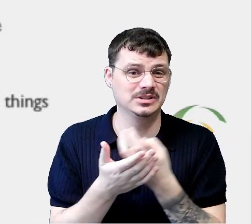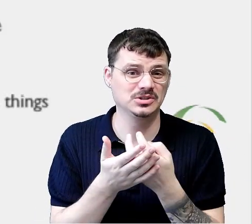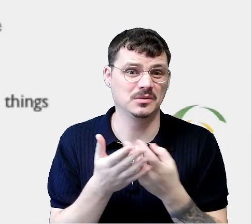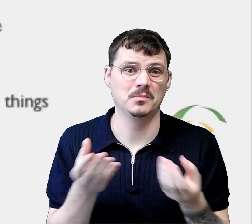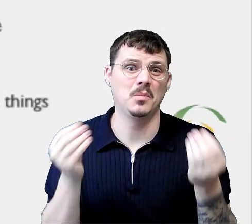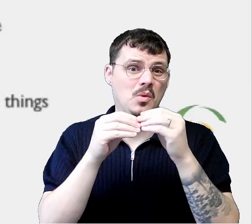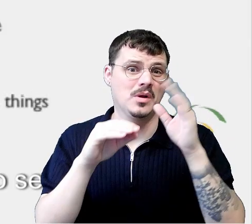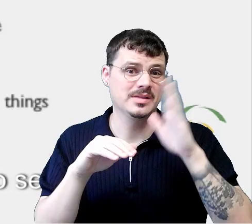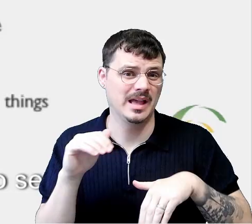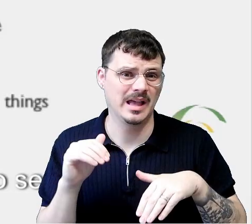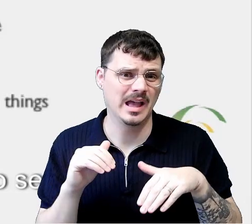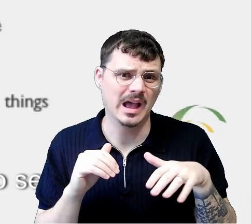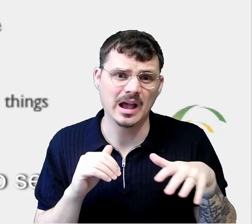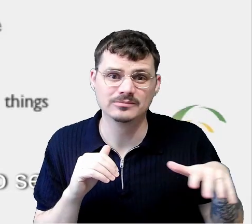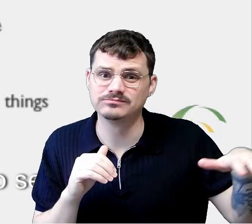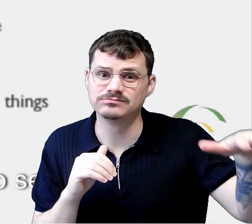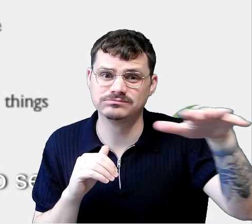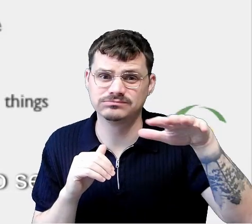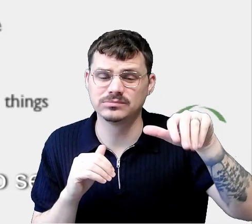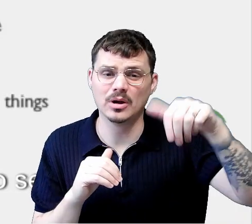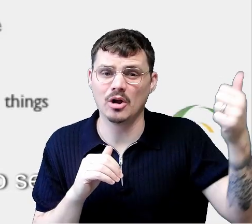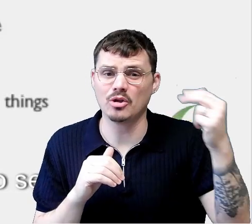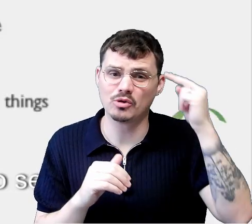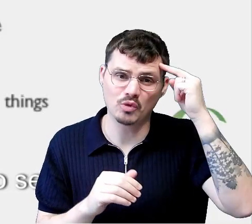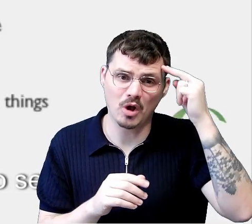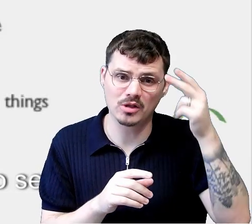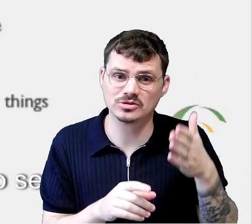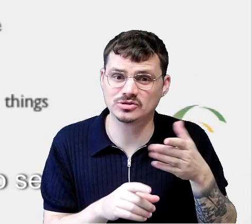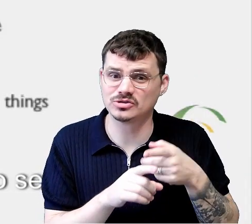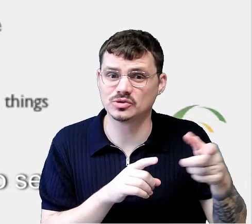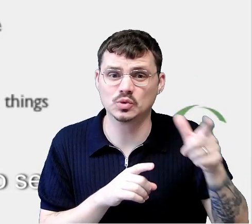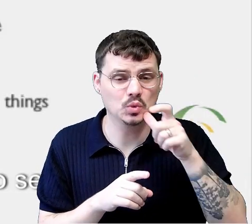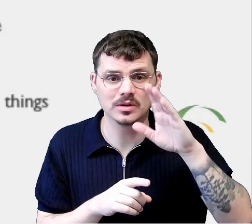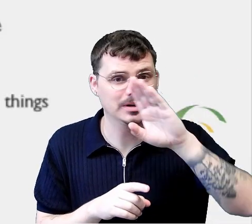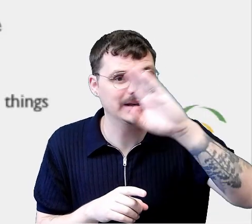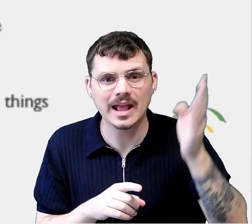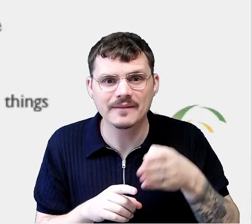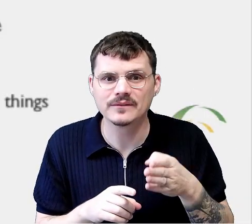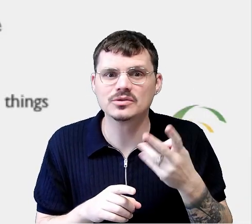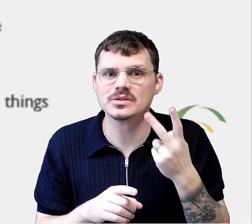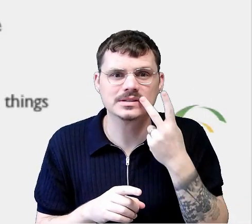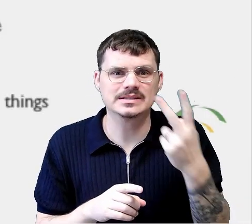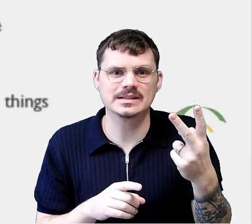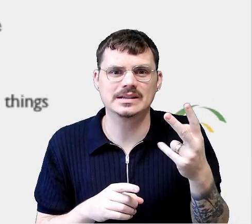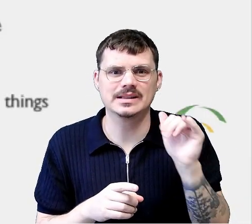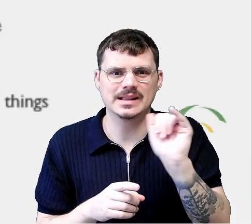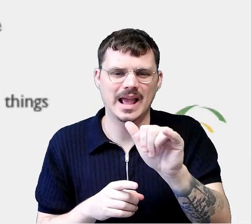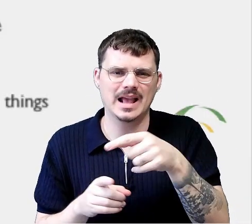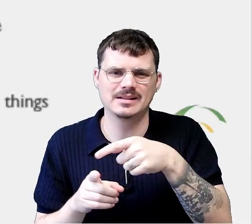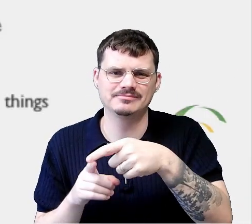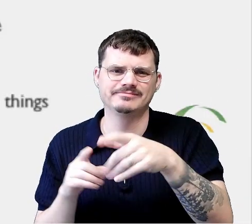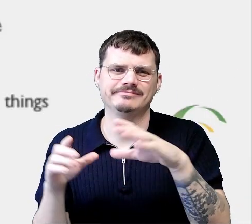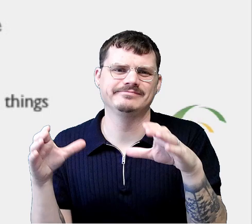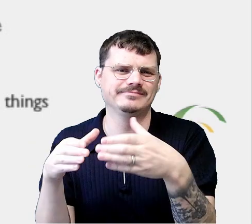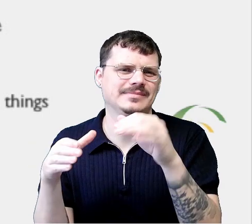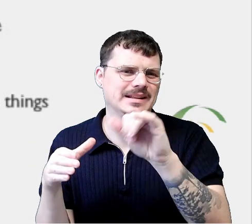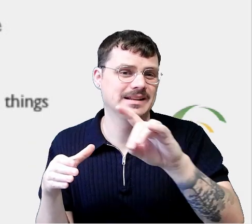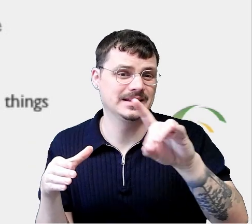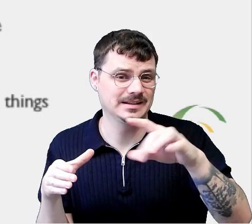than a fair number of neurologists who never get to see particularly specialized